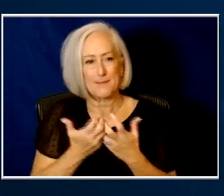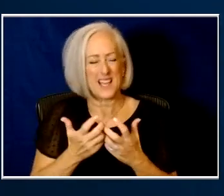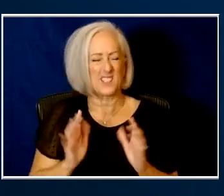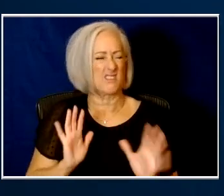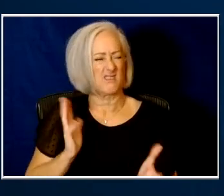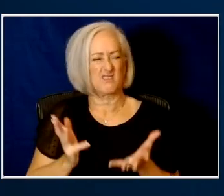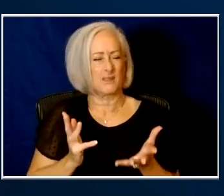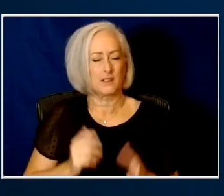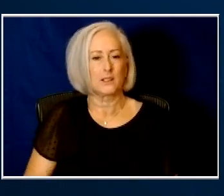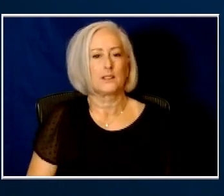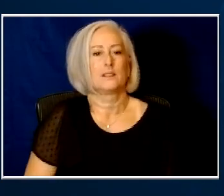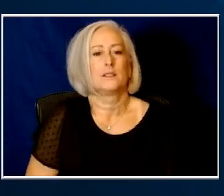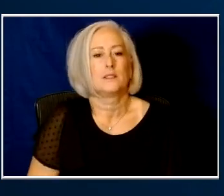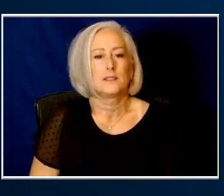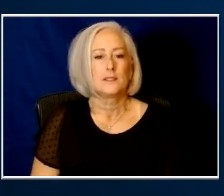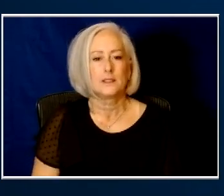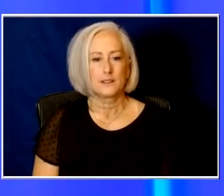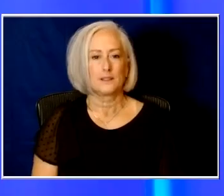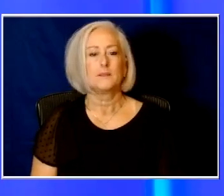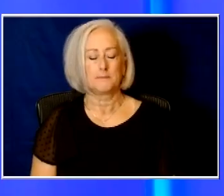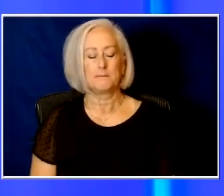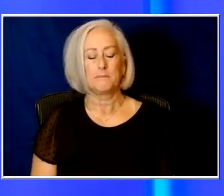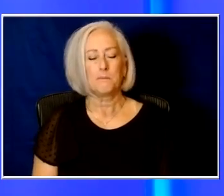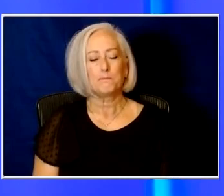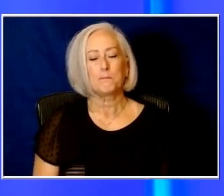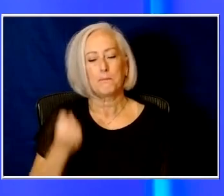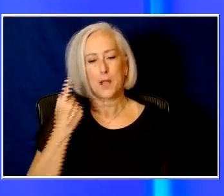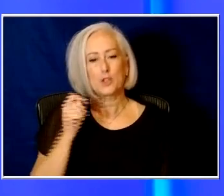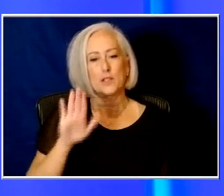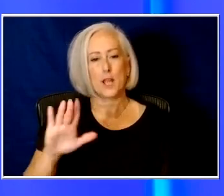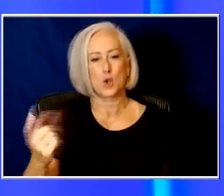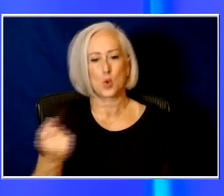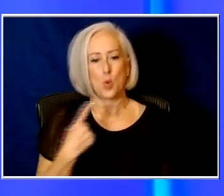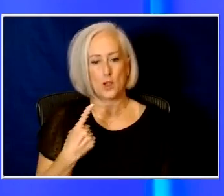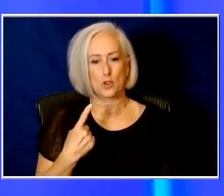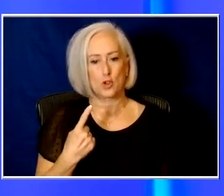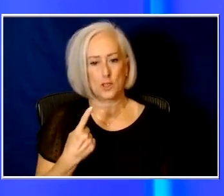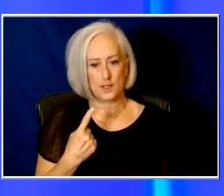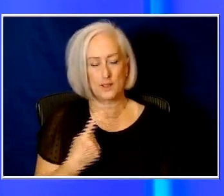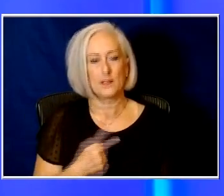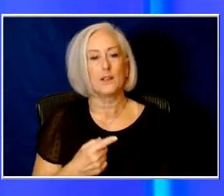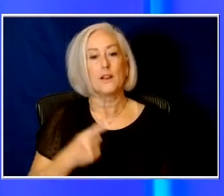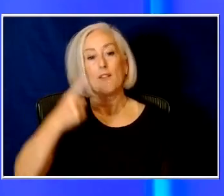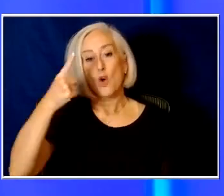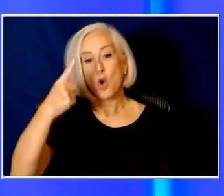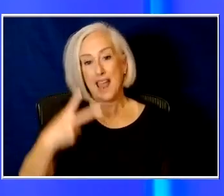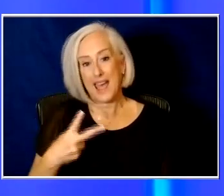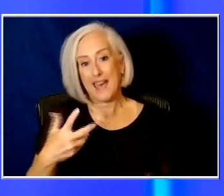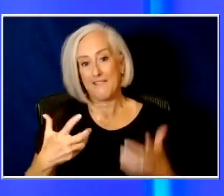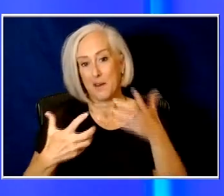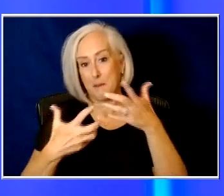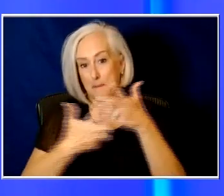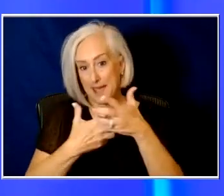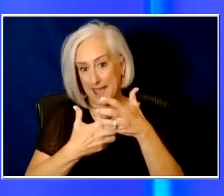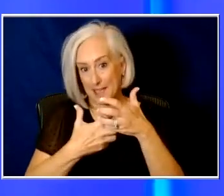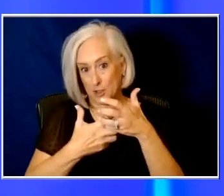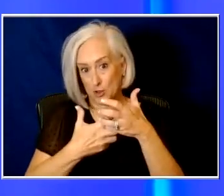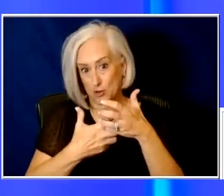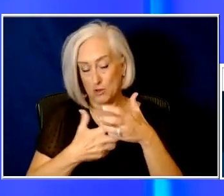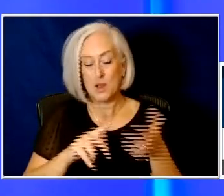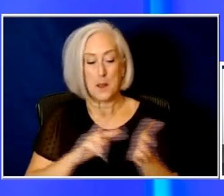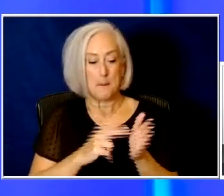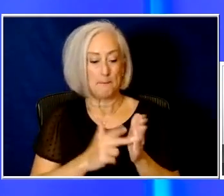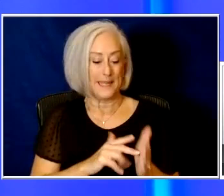Yeah, I understand the question. So even the half match situation, where let's say a child is donated to a parent or vice